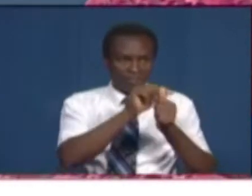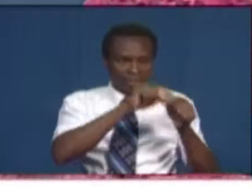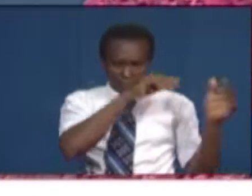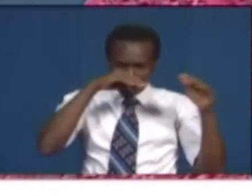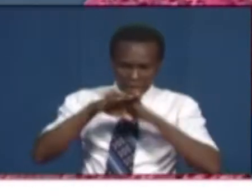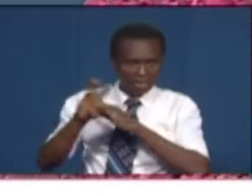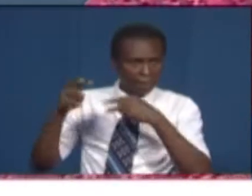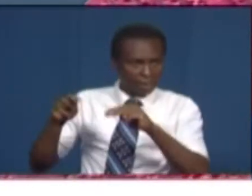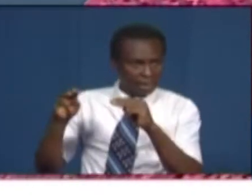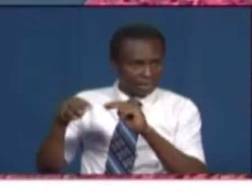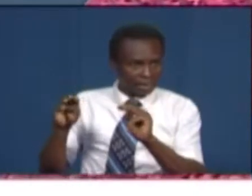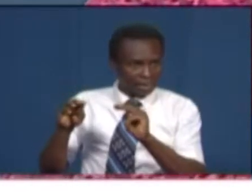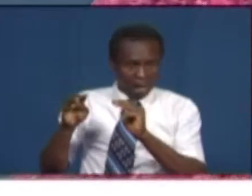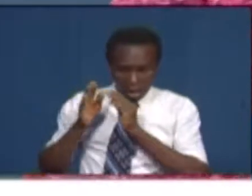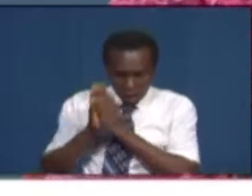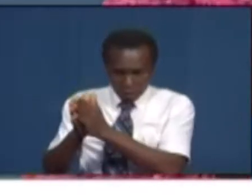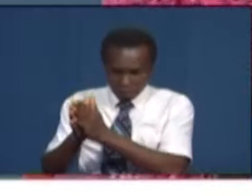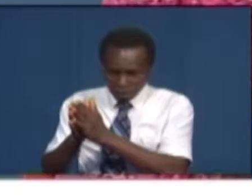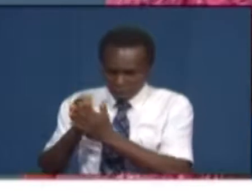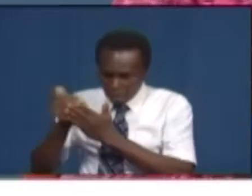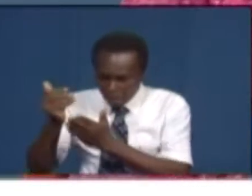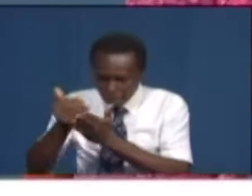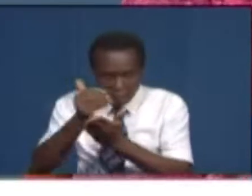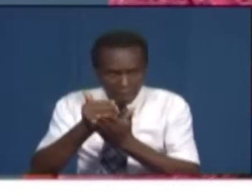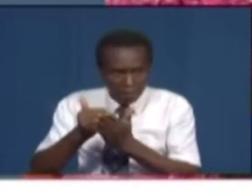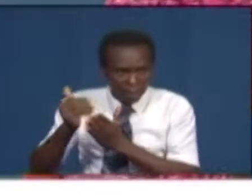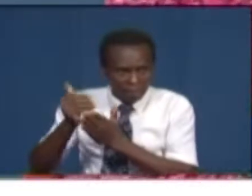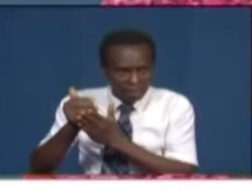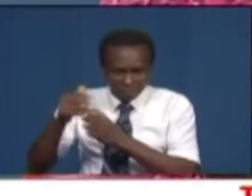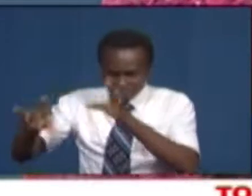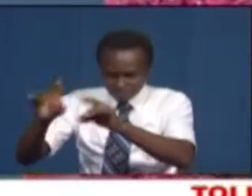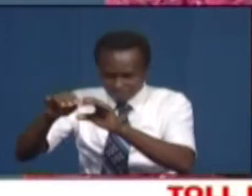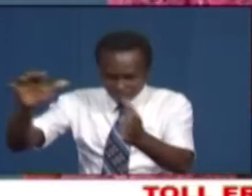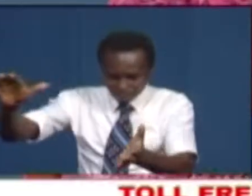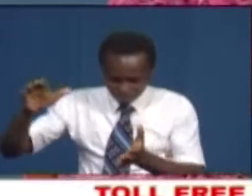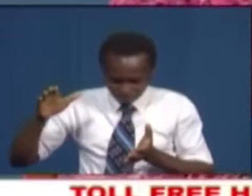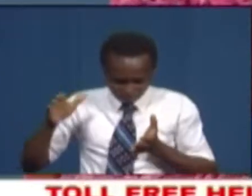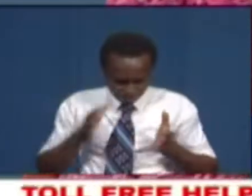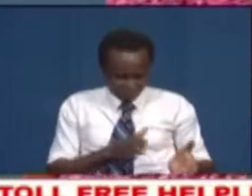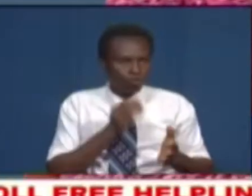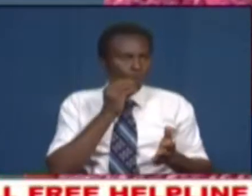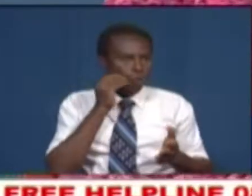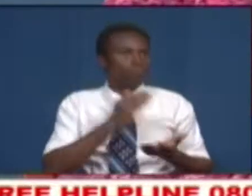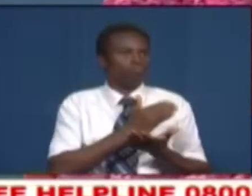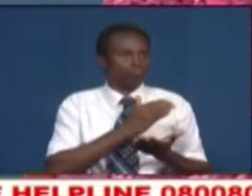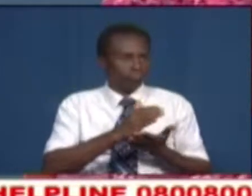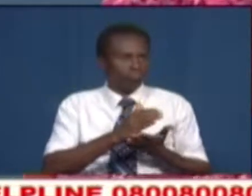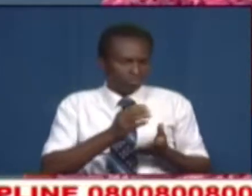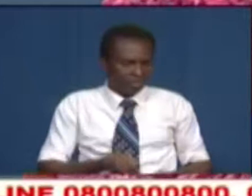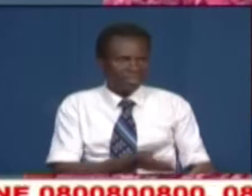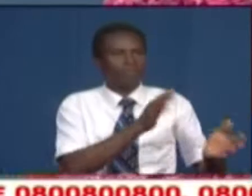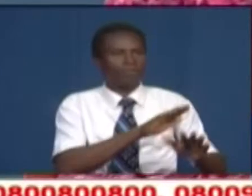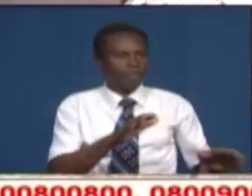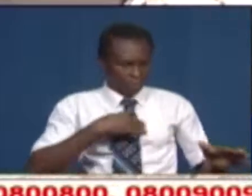you know, this thing is good, but you can't have it due to this and that. We try to explain it to them. I